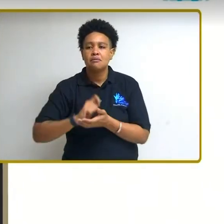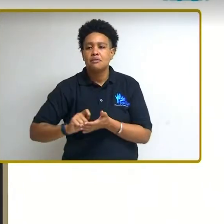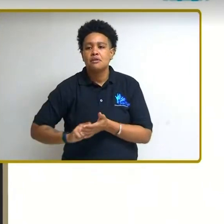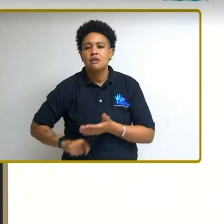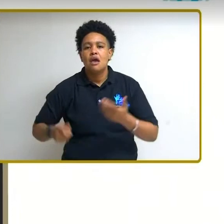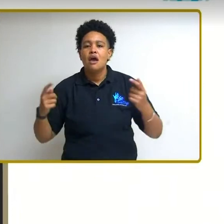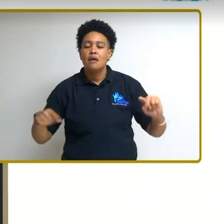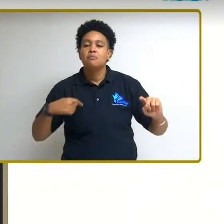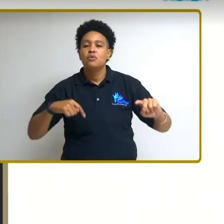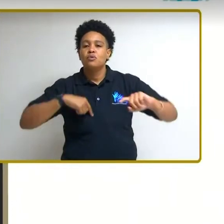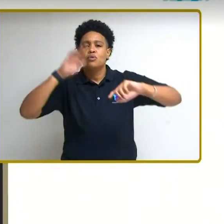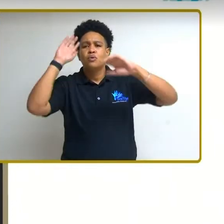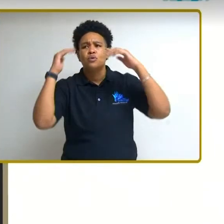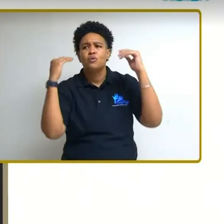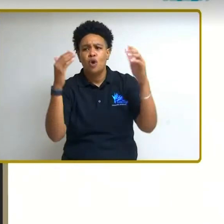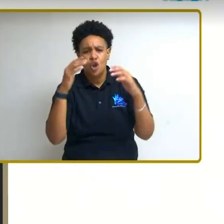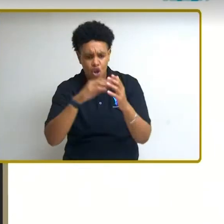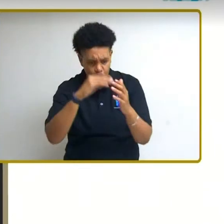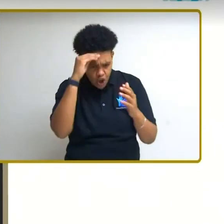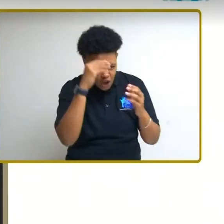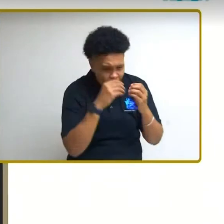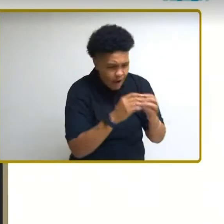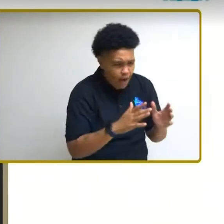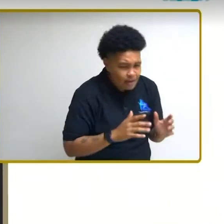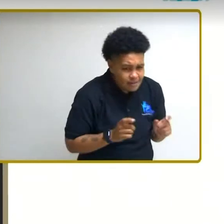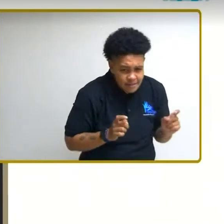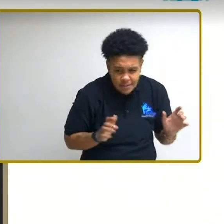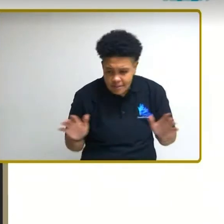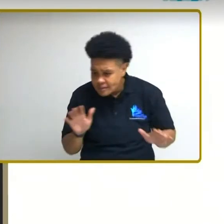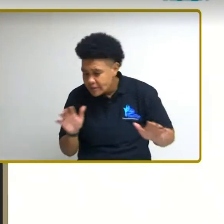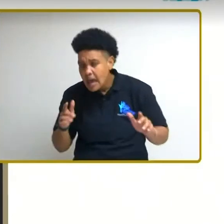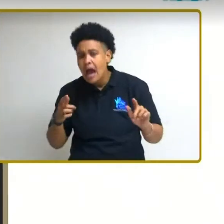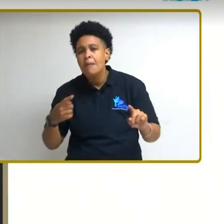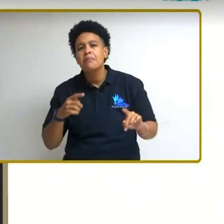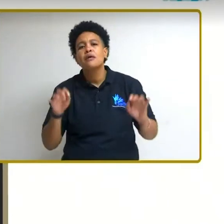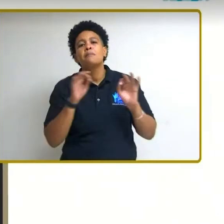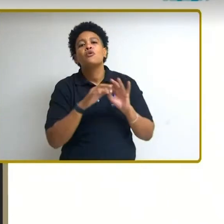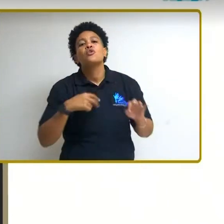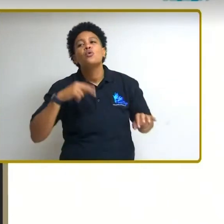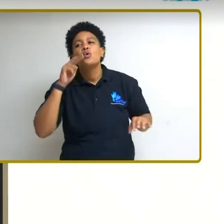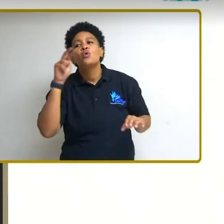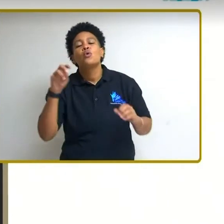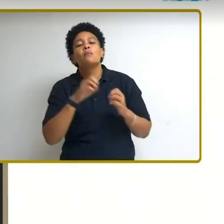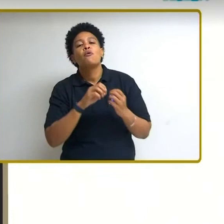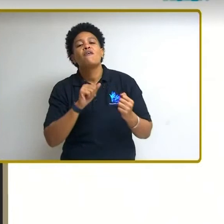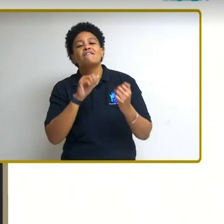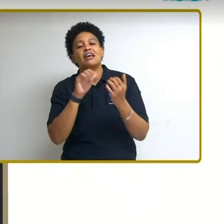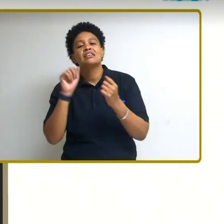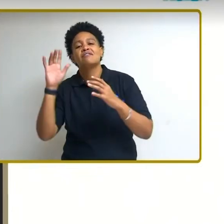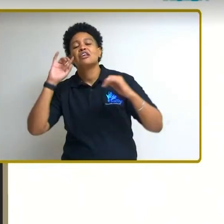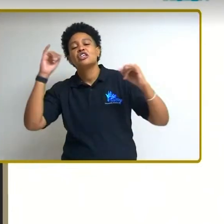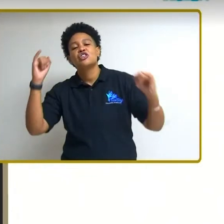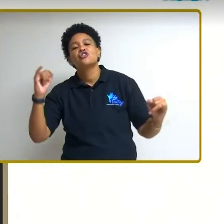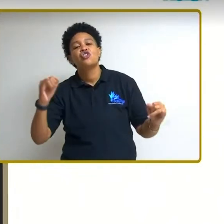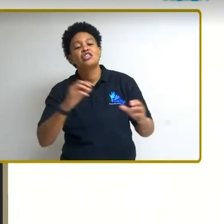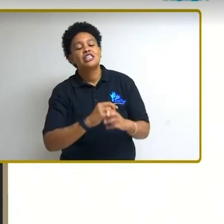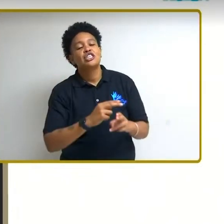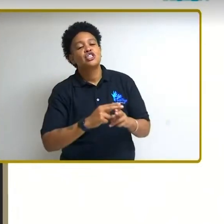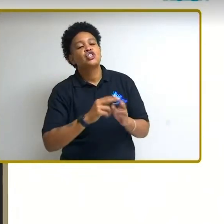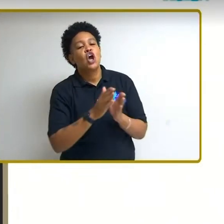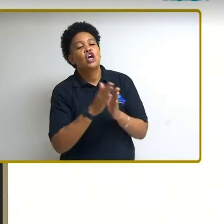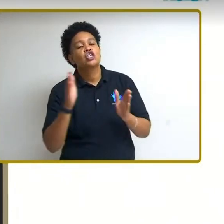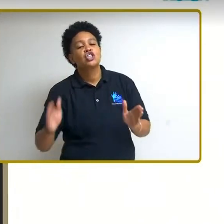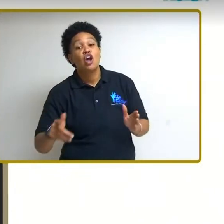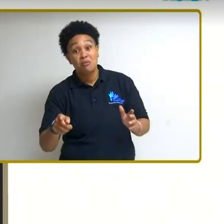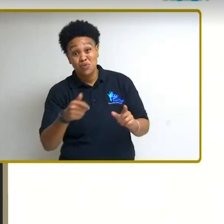are going to look to bridge the learning loss, it's going to be very important that we look to more face-to-face instruction in the short term. And